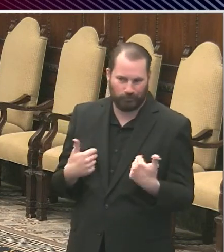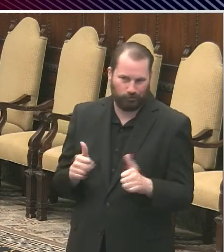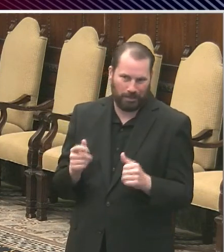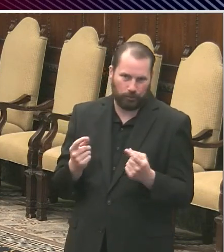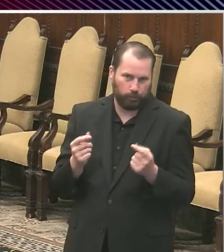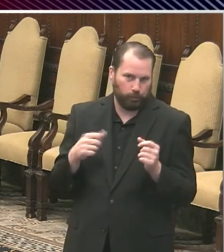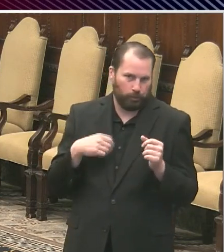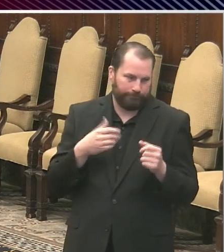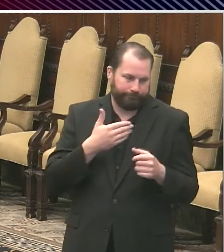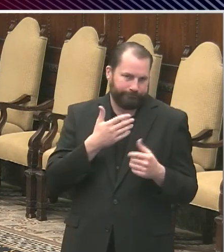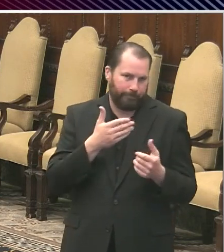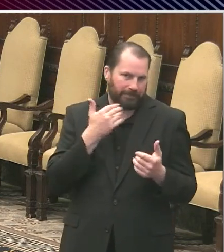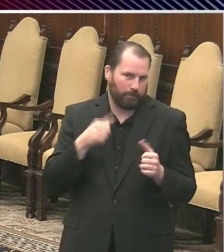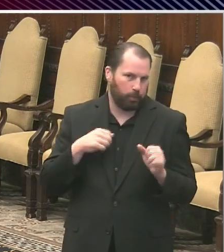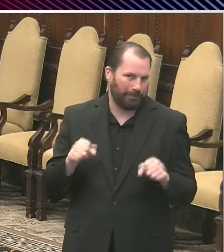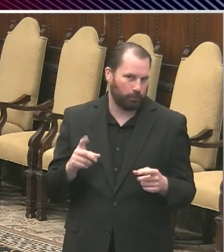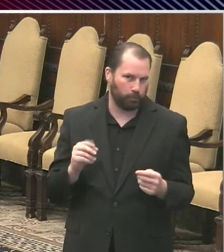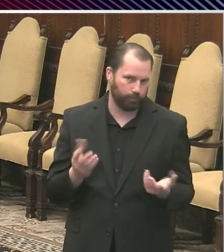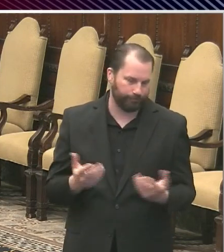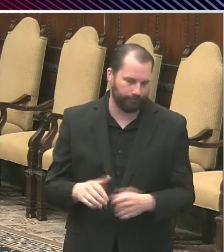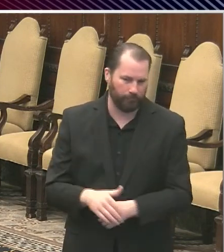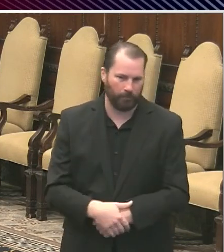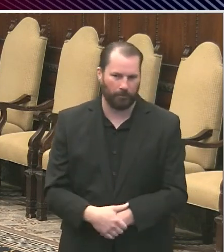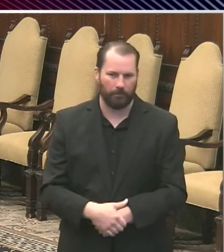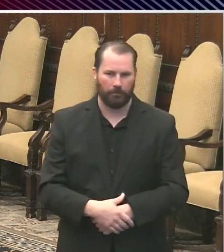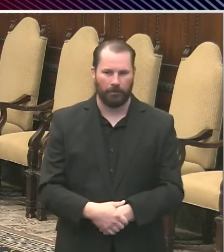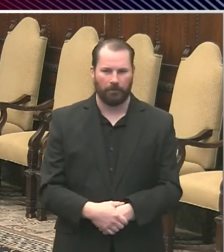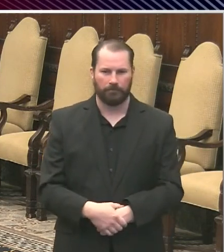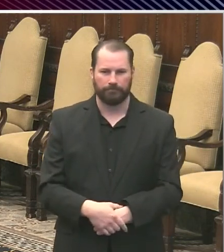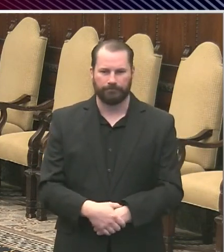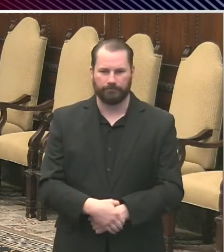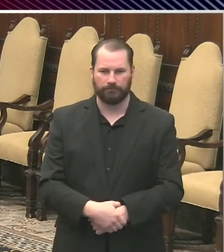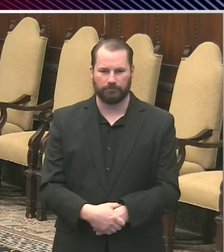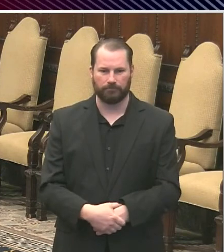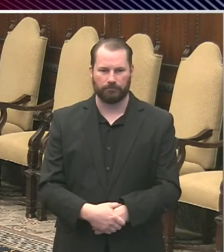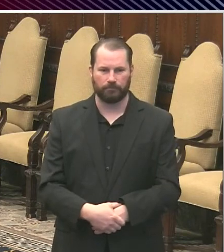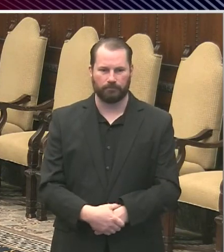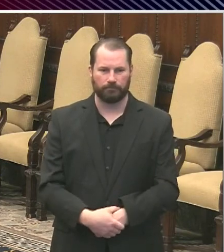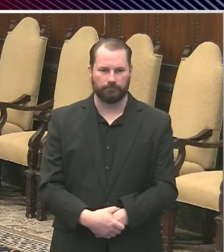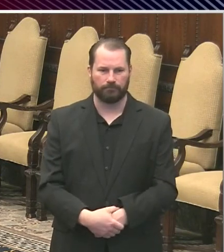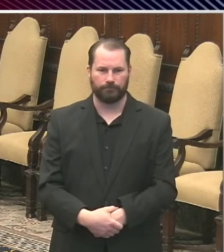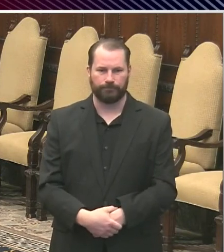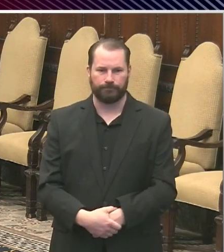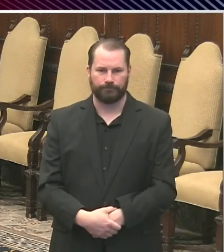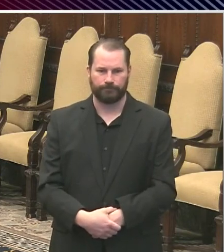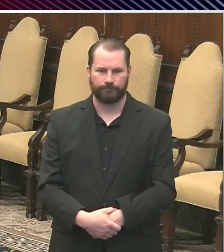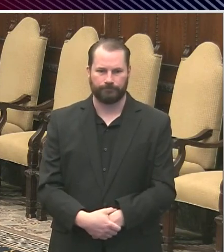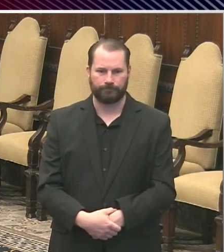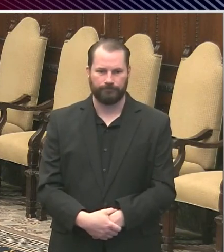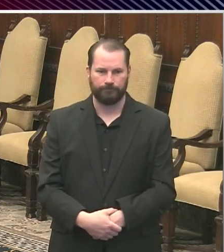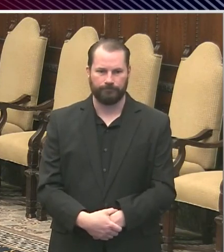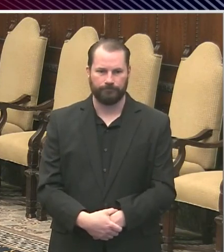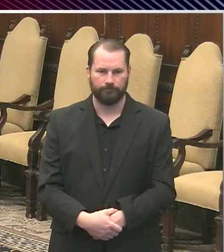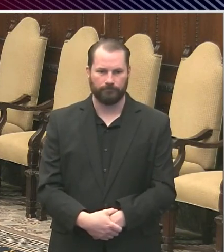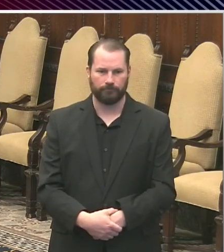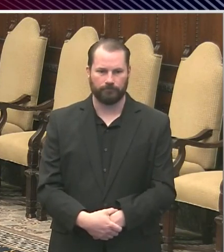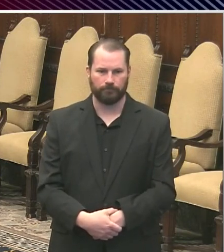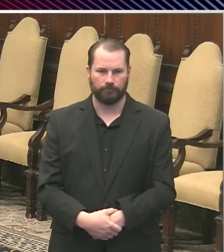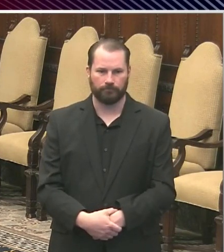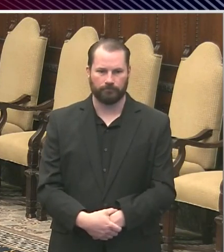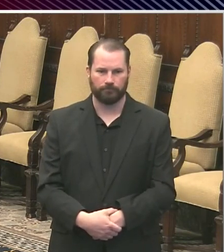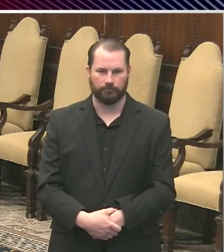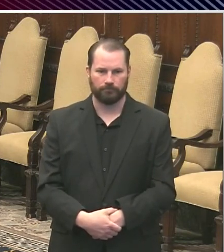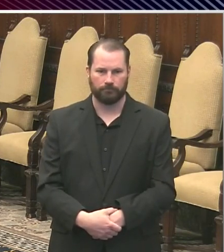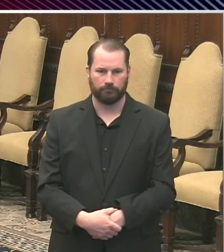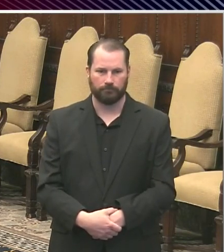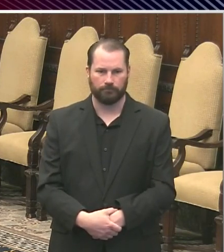paga los impuestos debiera ser elegible para recibir esta ayuda. Pero nosotros también consideramos que como alcaldes tenemos recursos y medios muy limitados